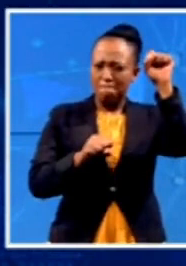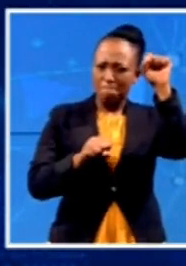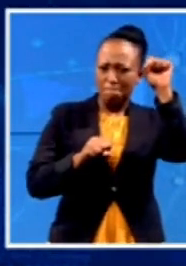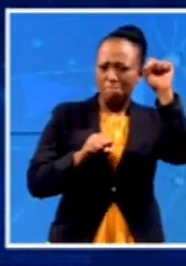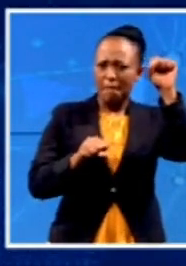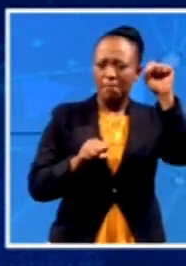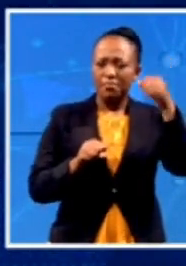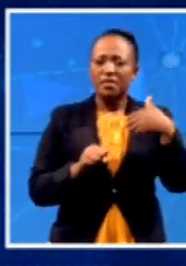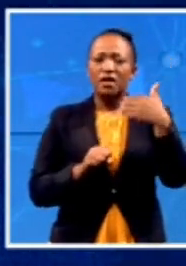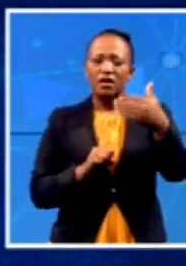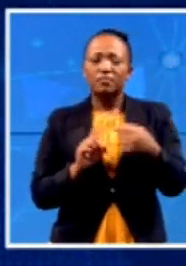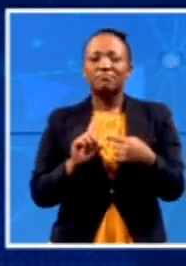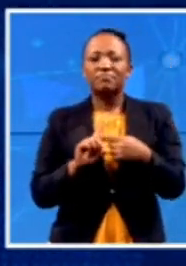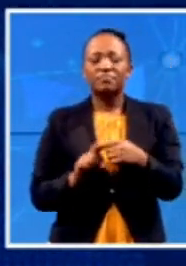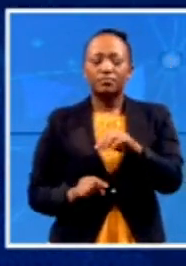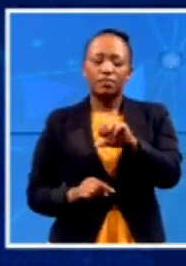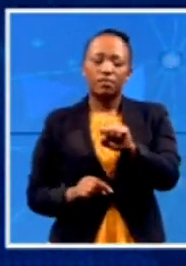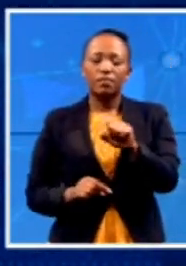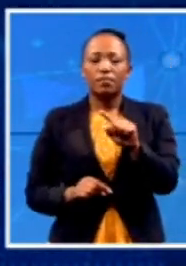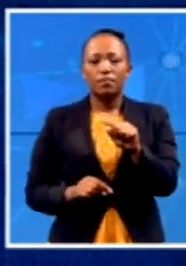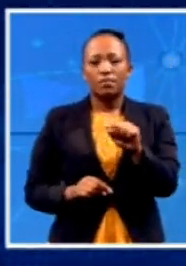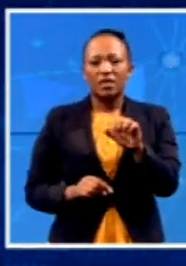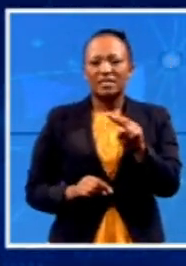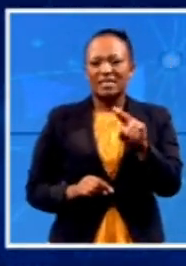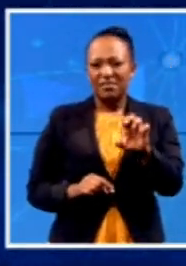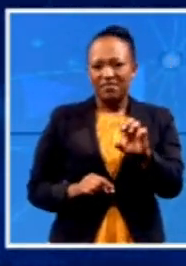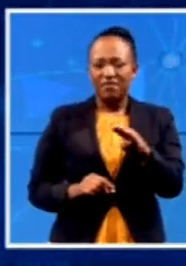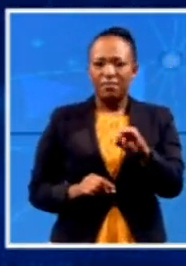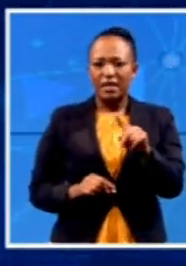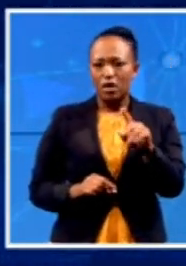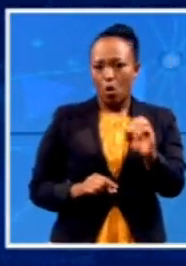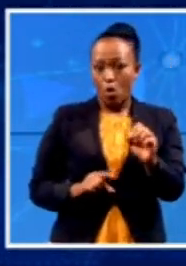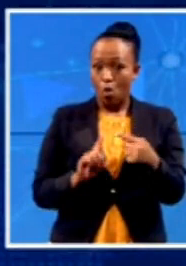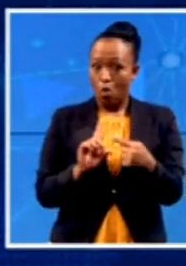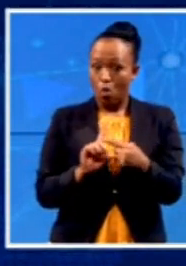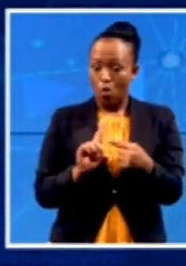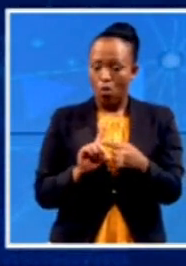there was more pressure now on South Africa. That's when the UDF was formed, I think.